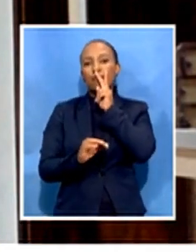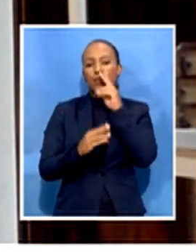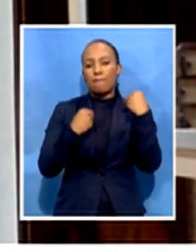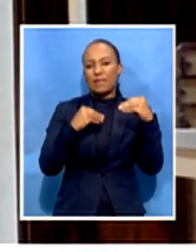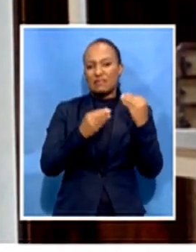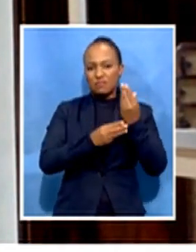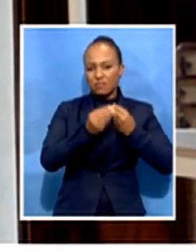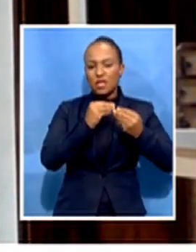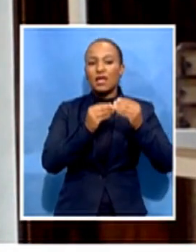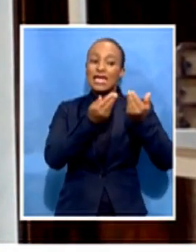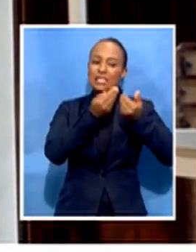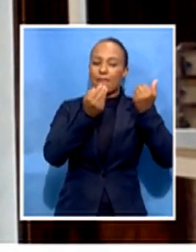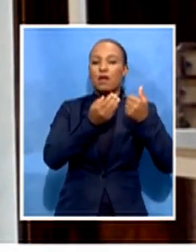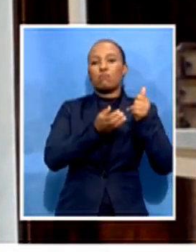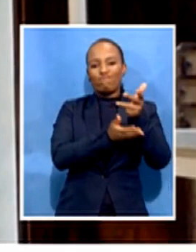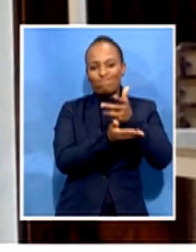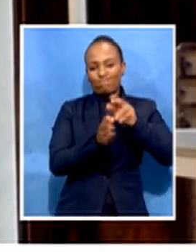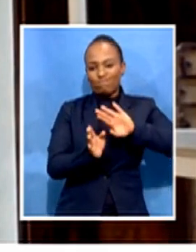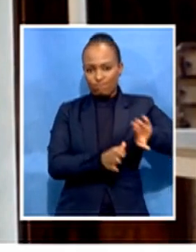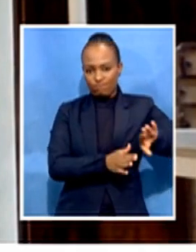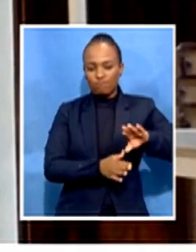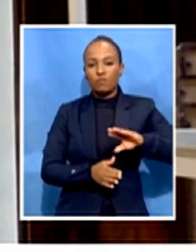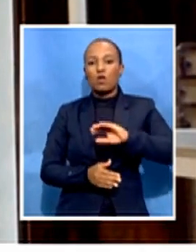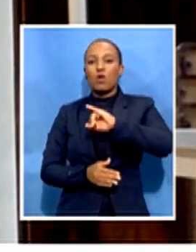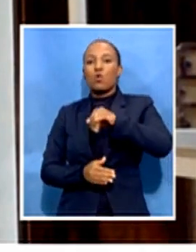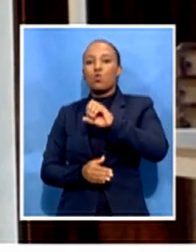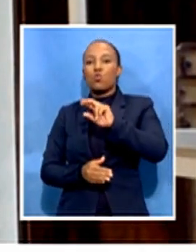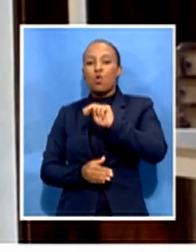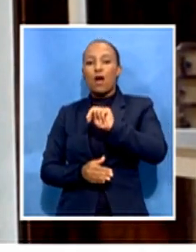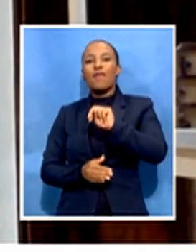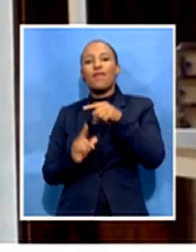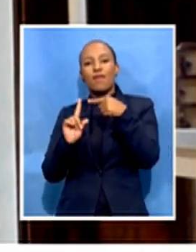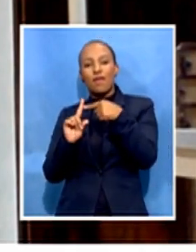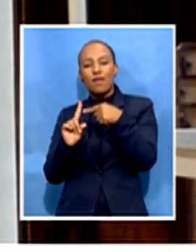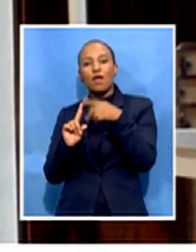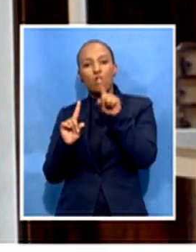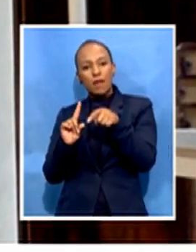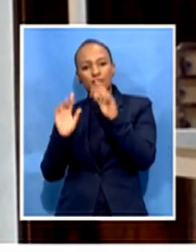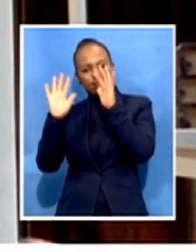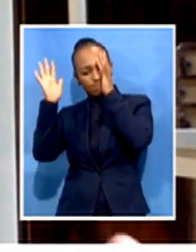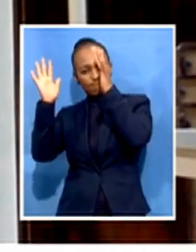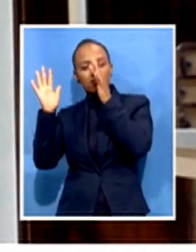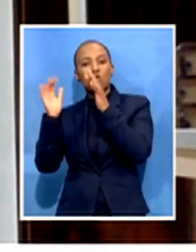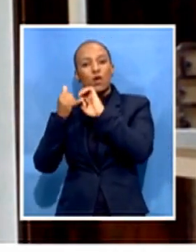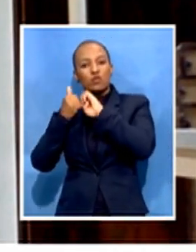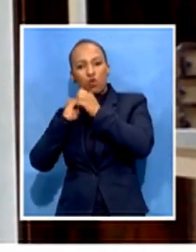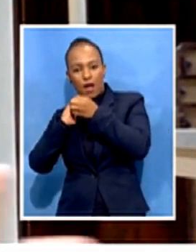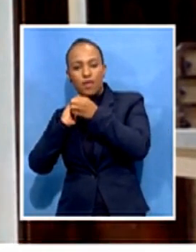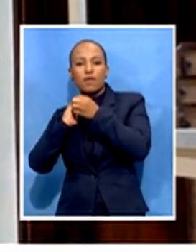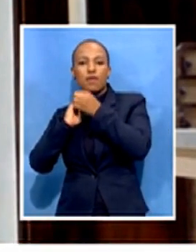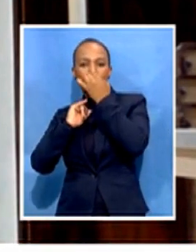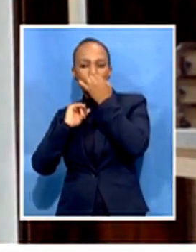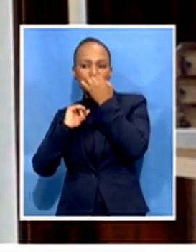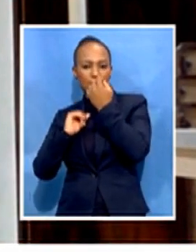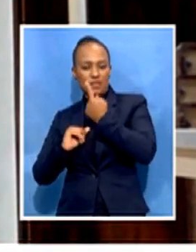like Johan van Lochenberg need to be praised for taking the initiative, and whether there was a so-called rogue unit or not